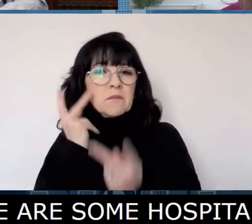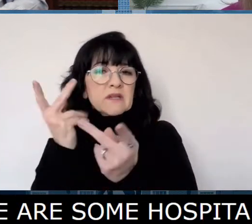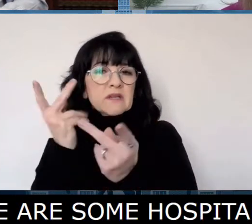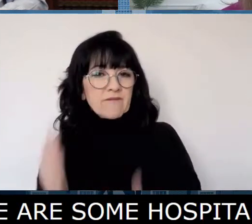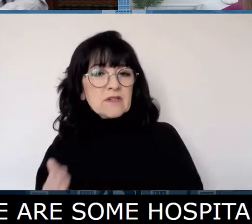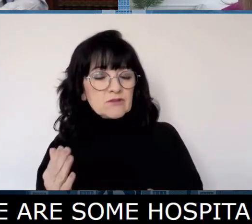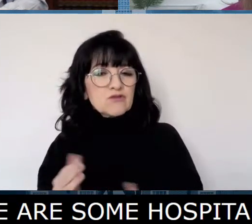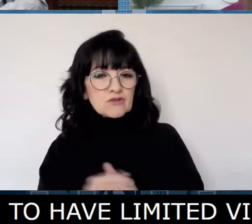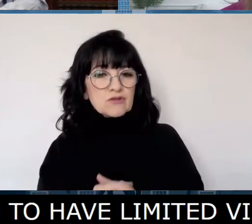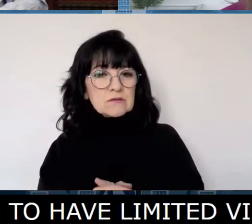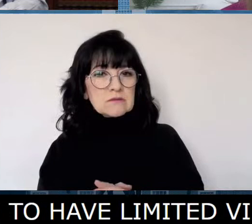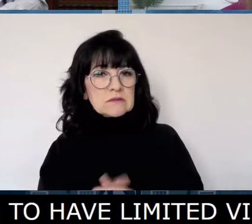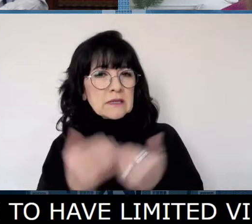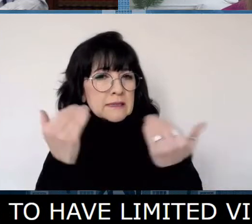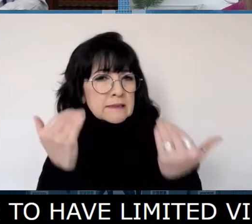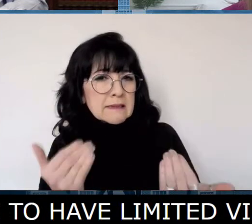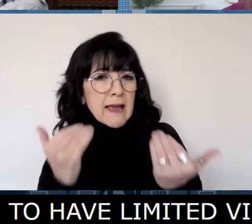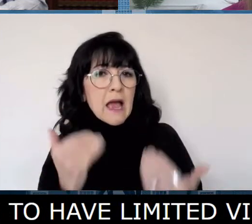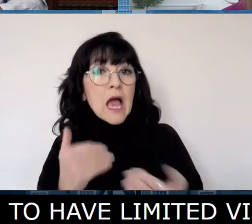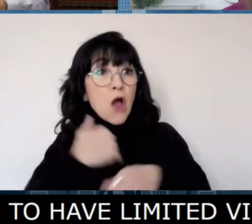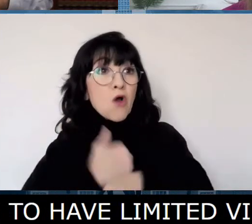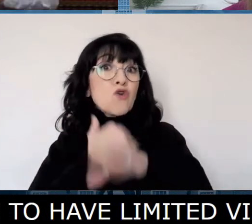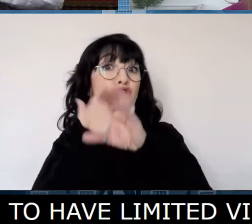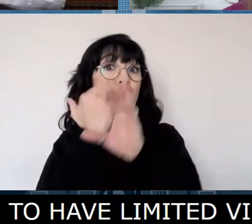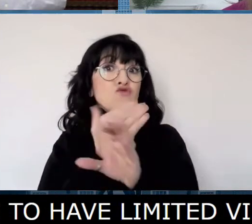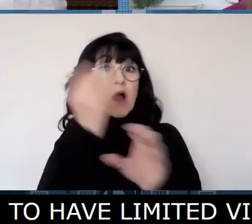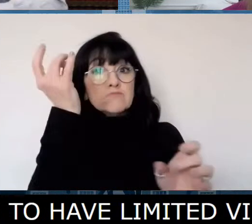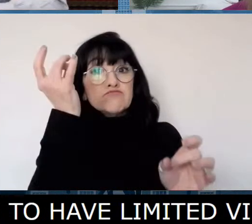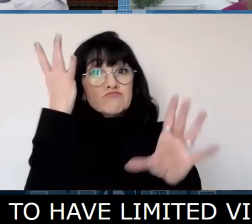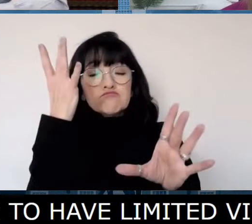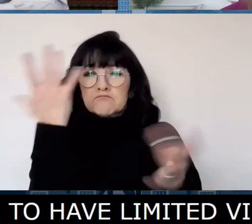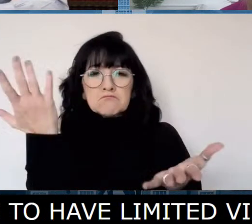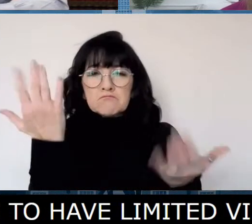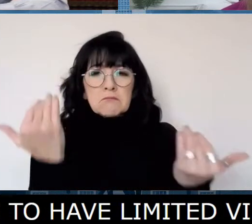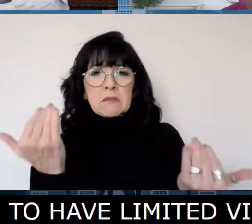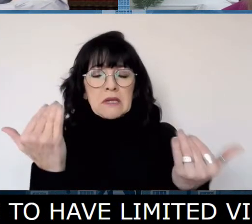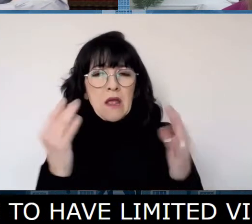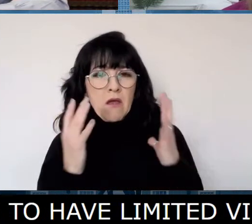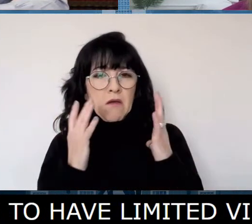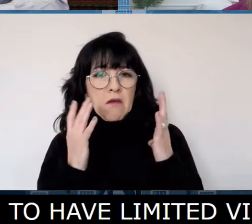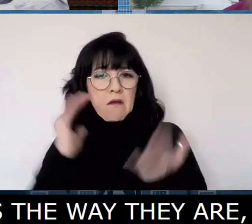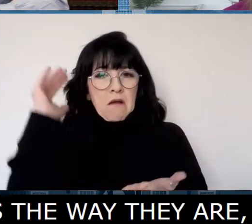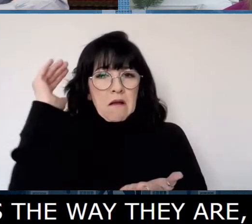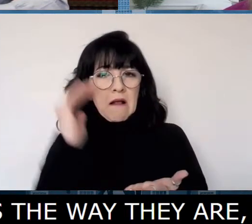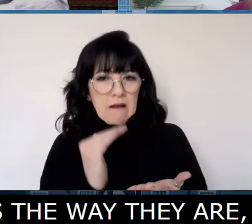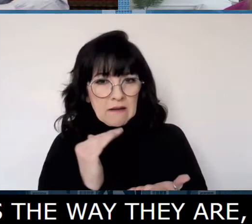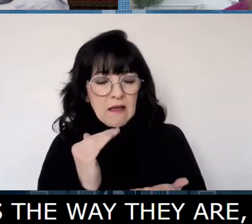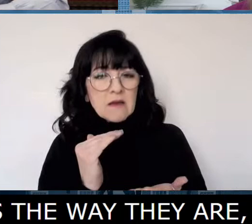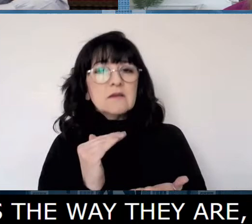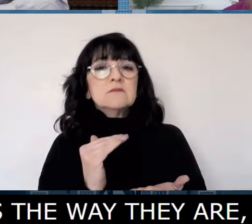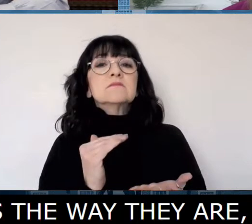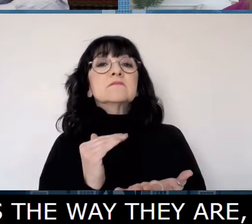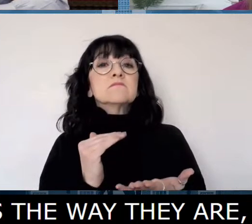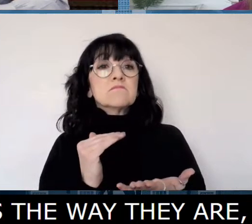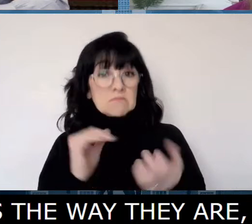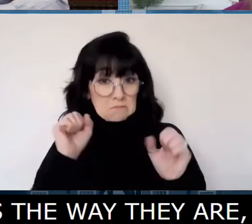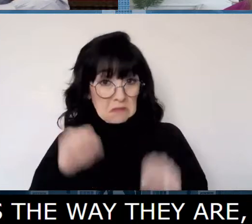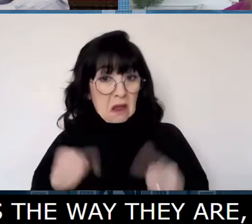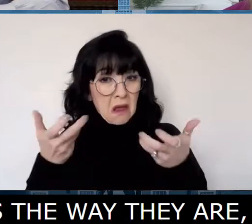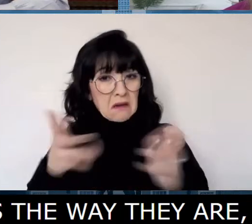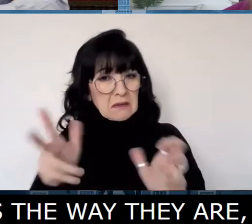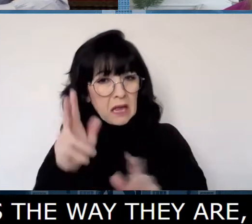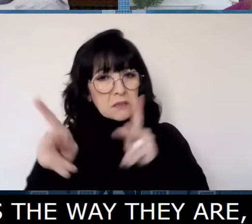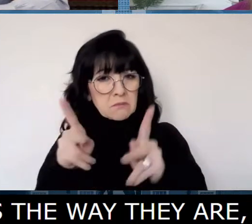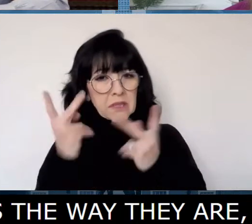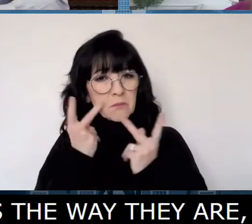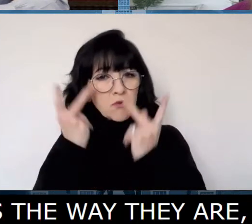to say we are out of crisis mode in hospitals, or are there still too many hospitalizations to say that?